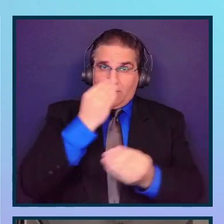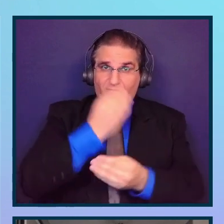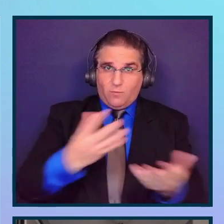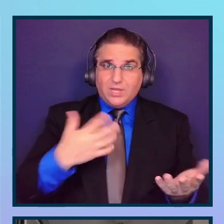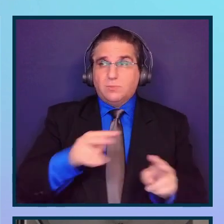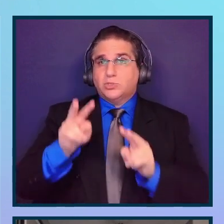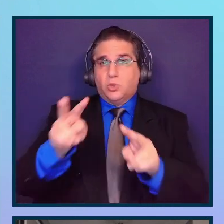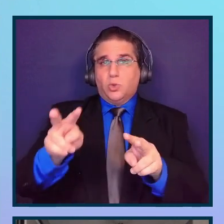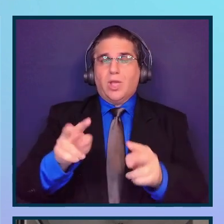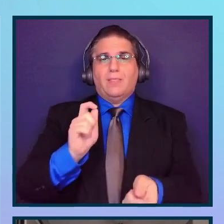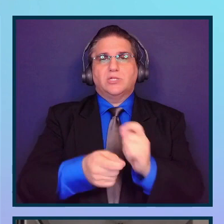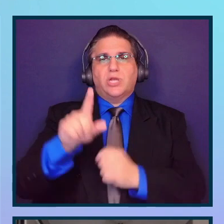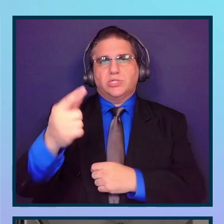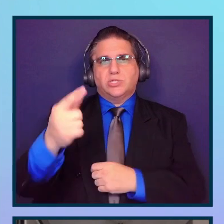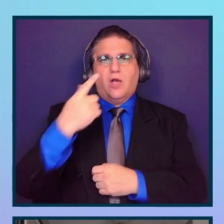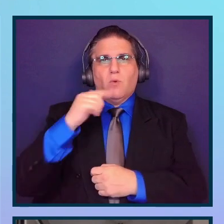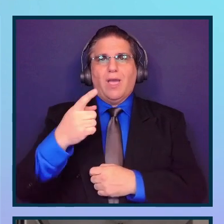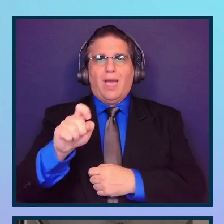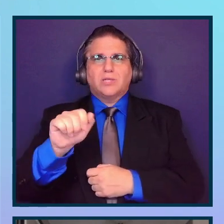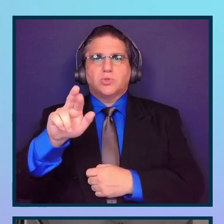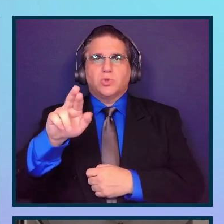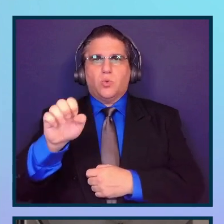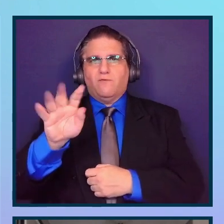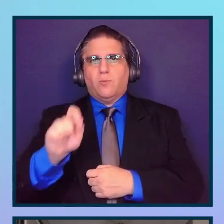the changelog of axe-core 4.4.